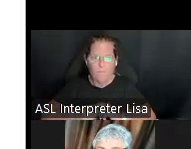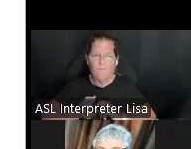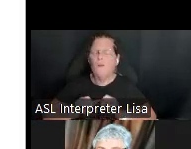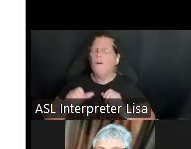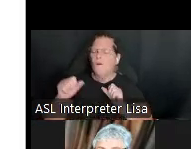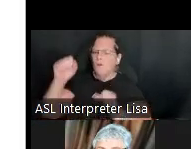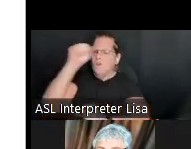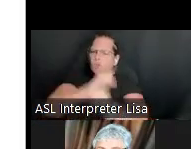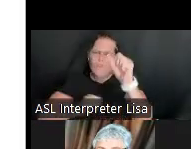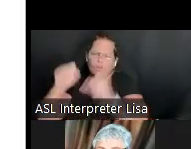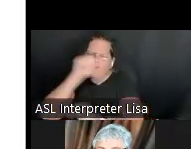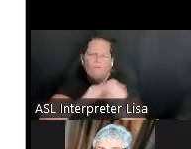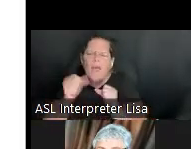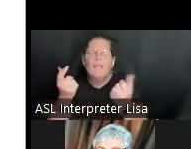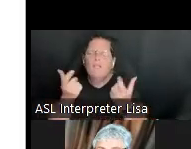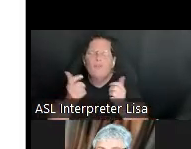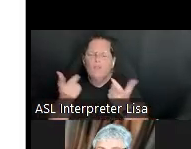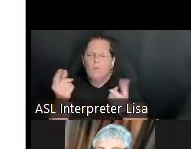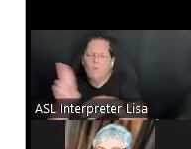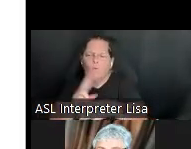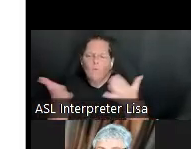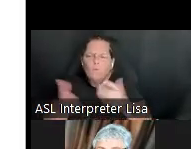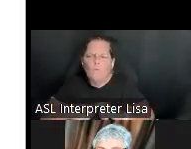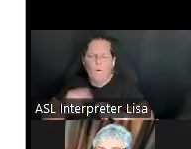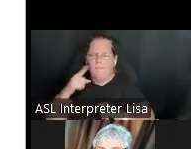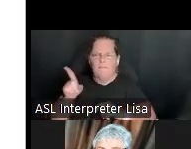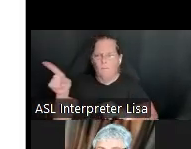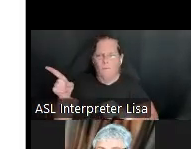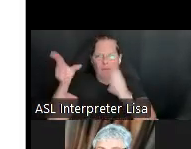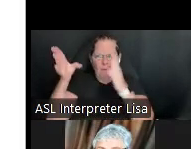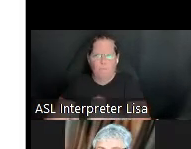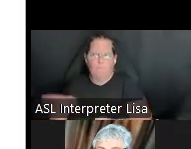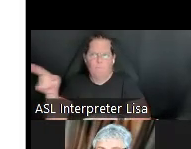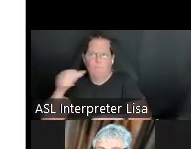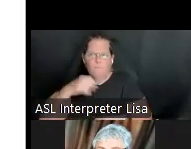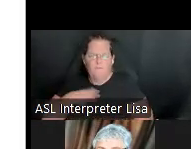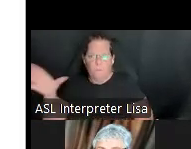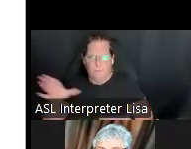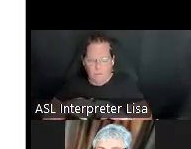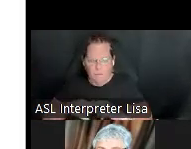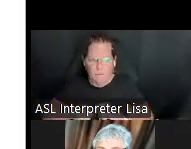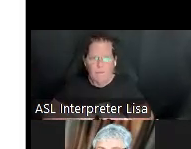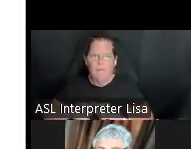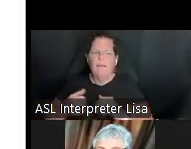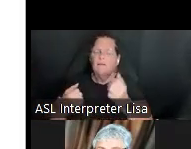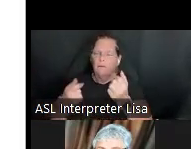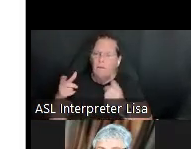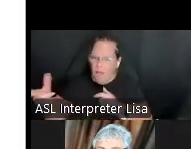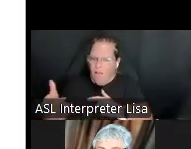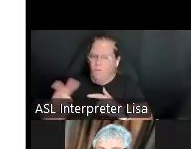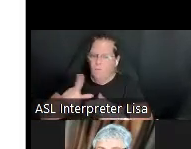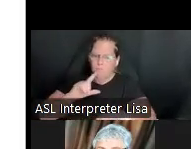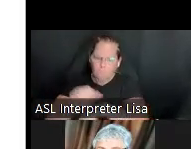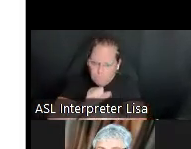use in the development of a vocational plan to move this client toward competitive